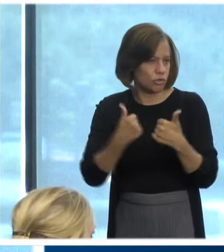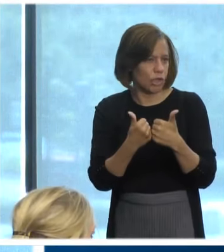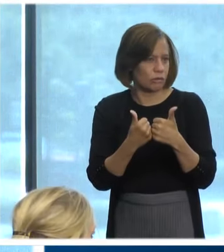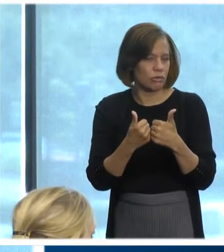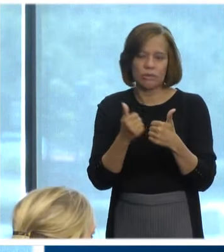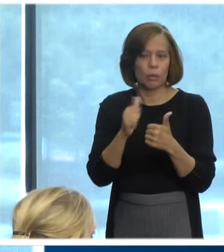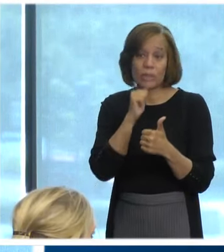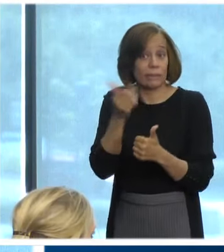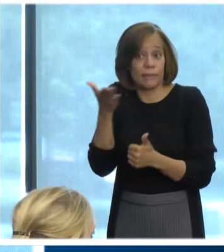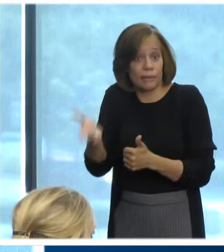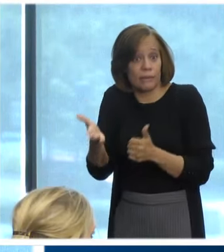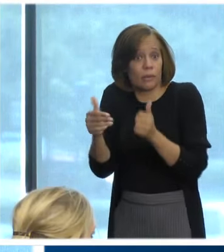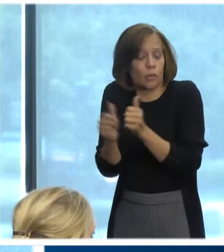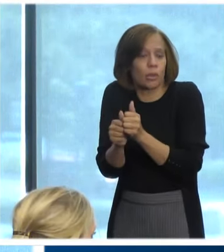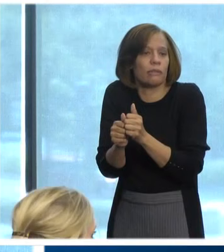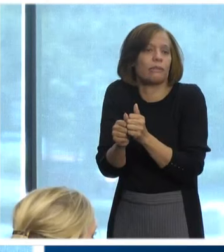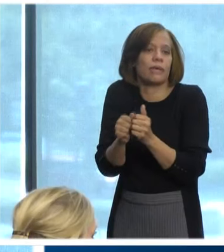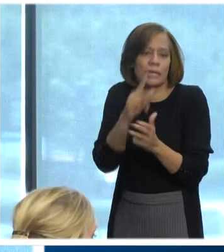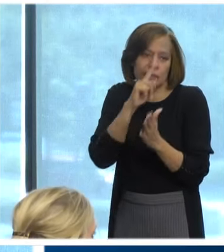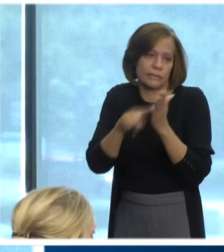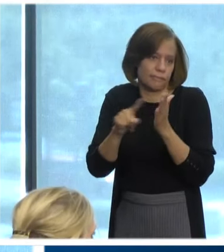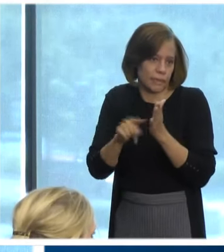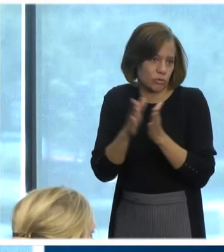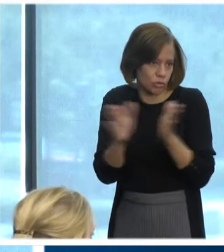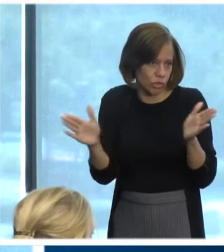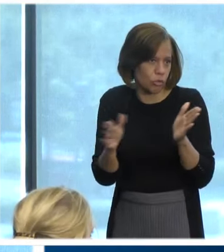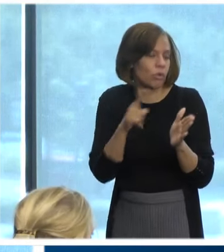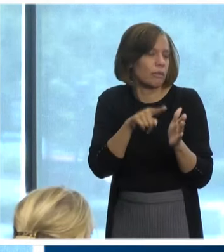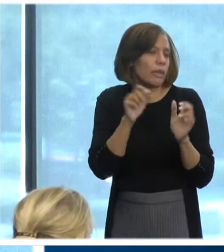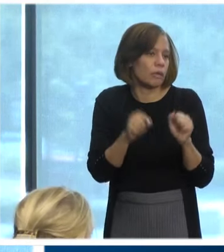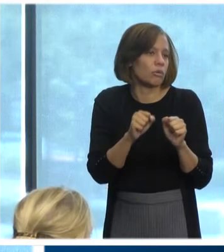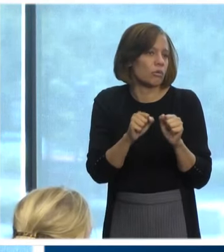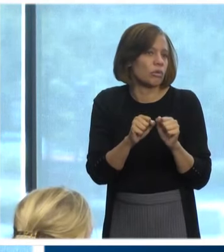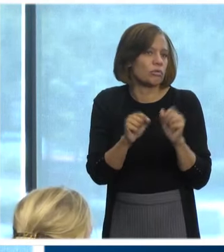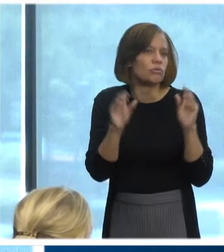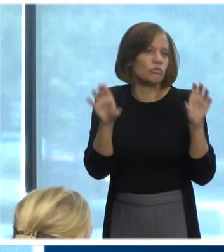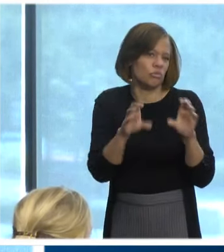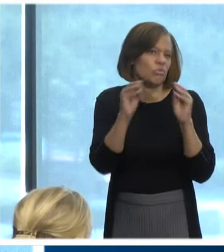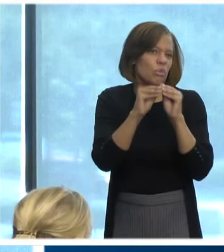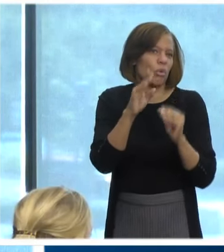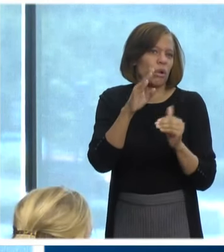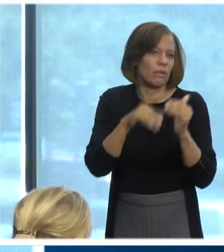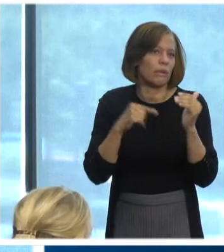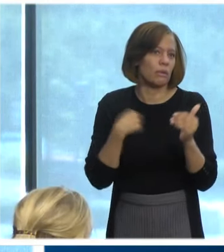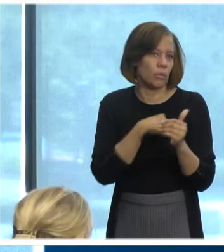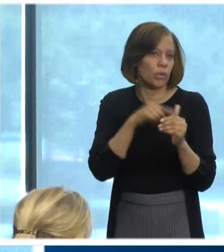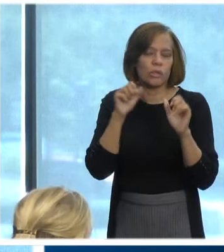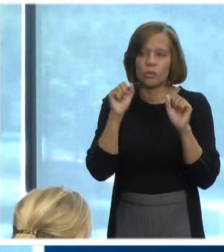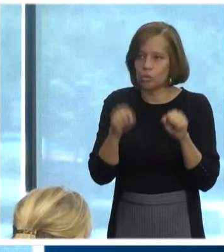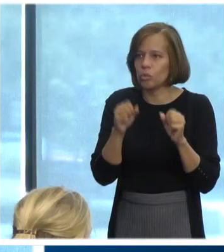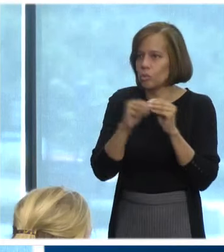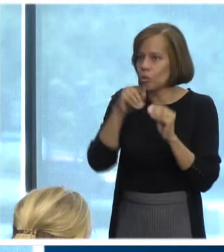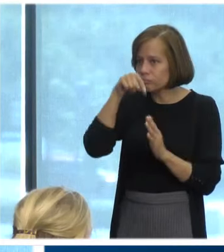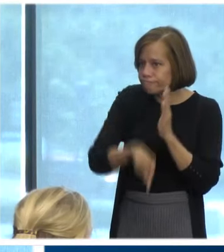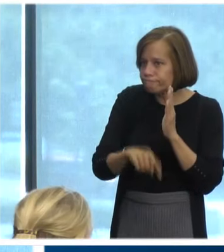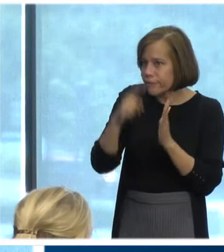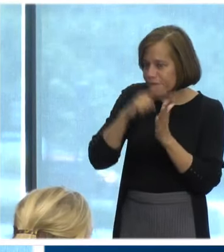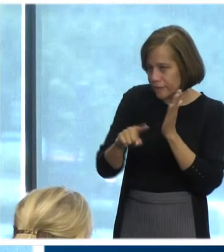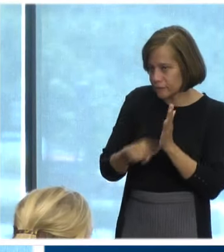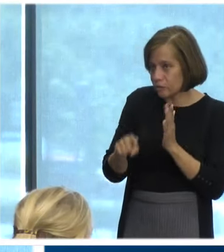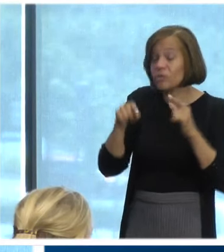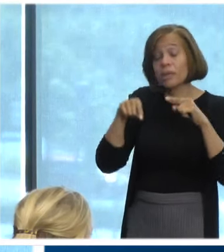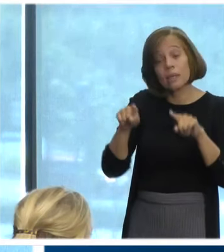present an opportunity to truly get to the bottom of these investigations. And so, as we evaluate